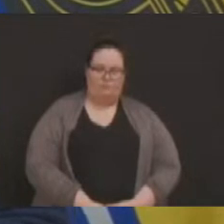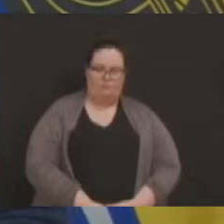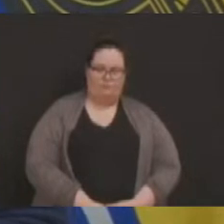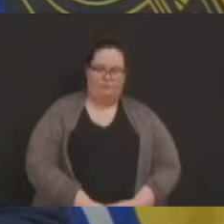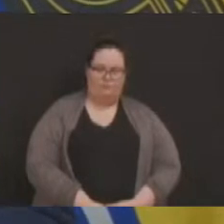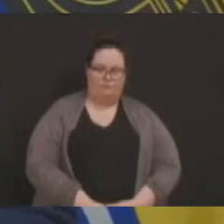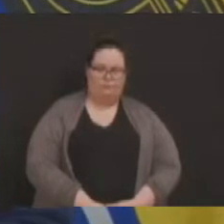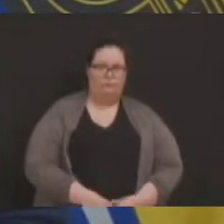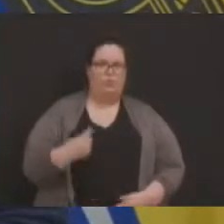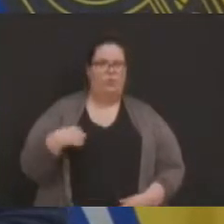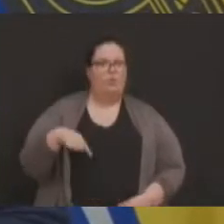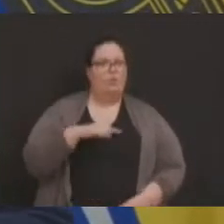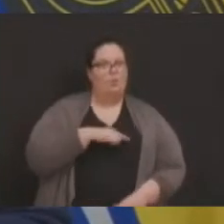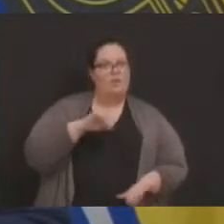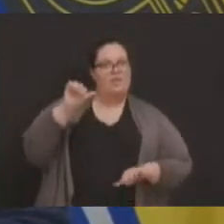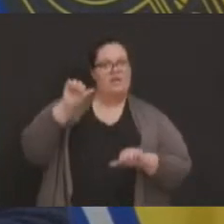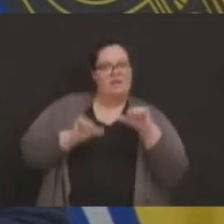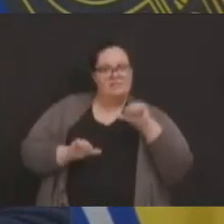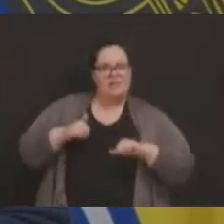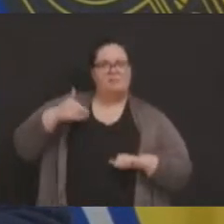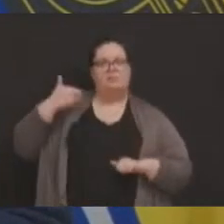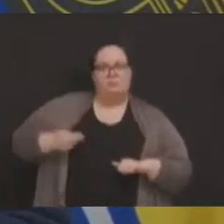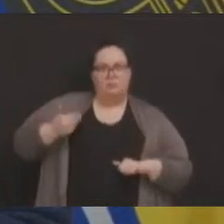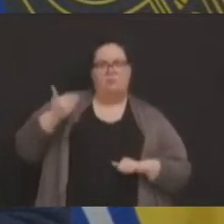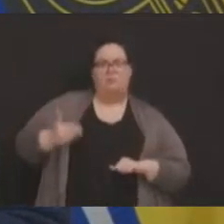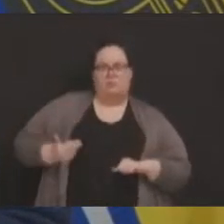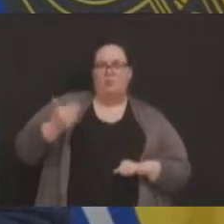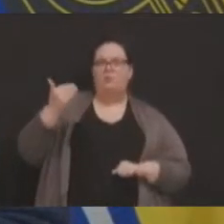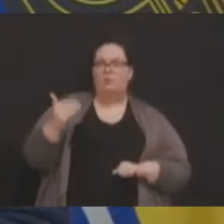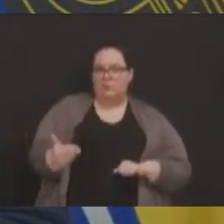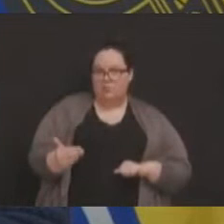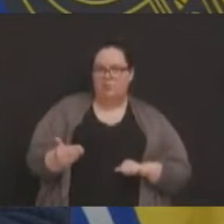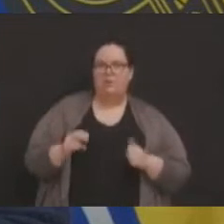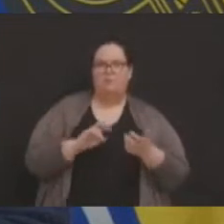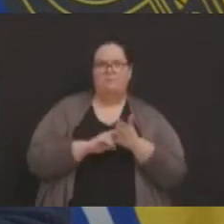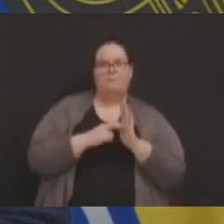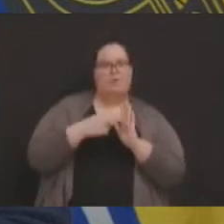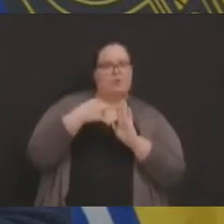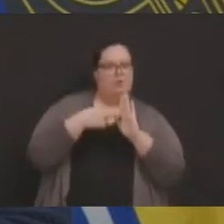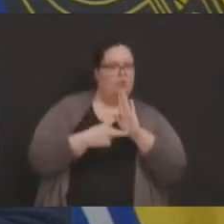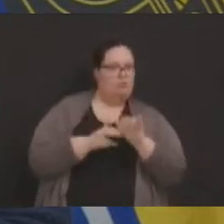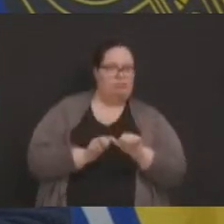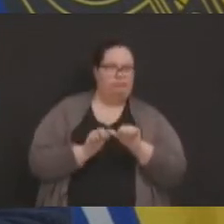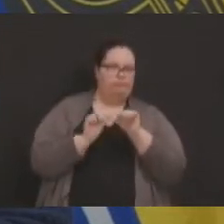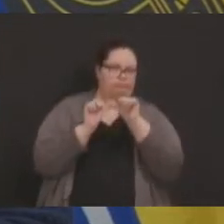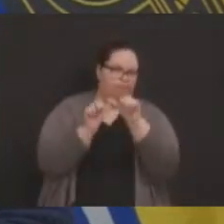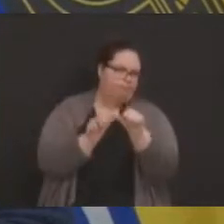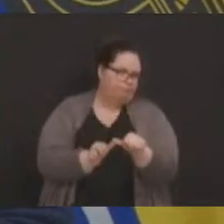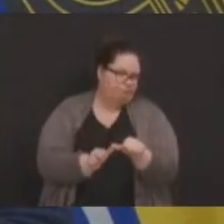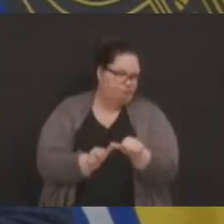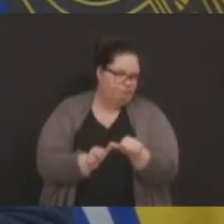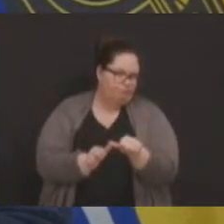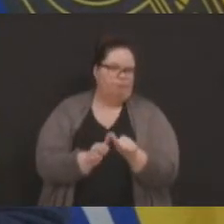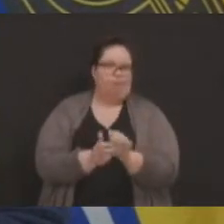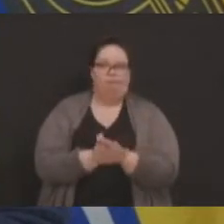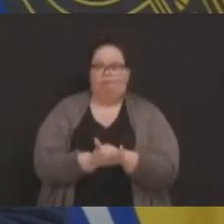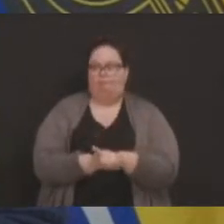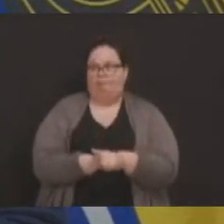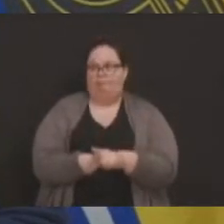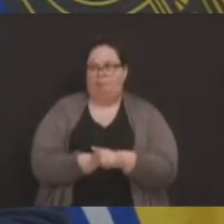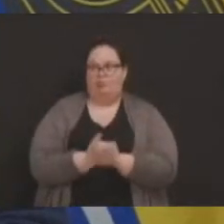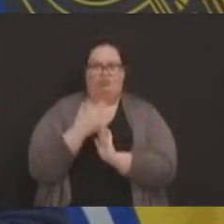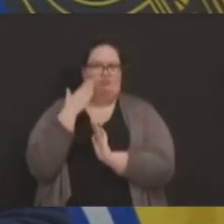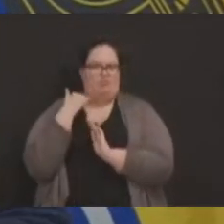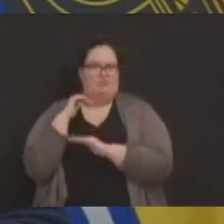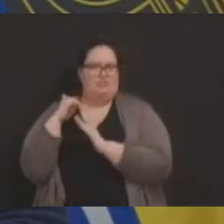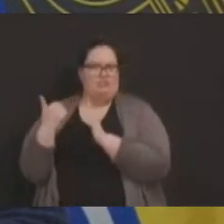I believe these are new measures brought forward to Cabinet by the recommendation of COVID Cabinet Committee, and I